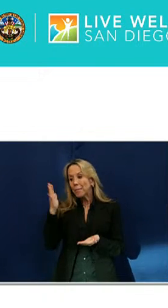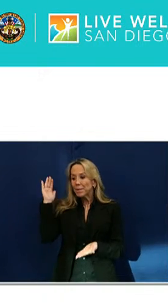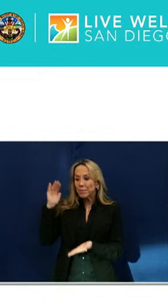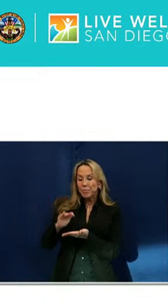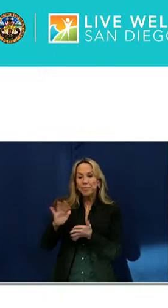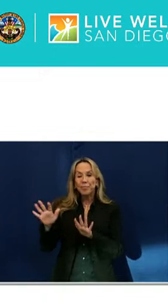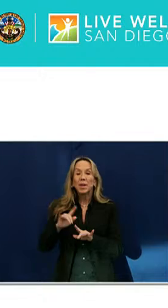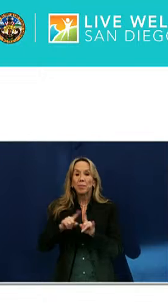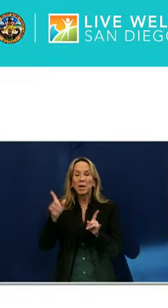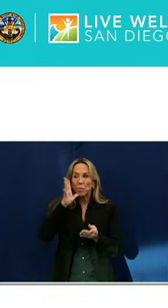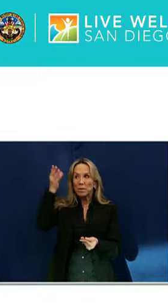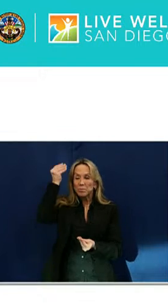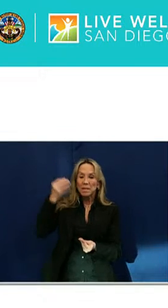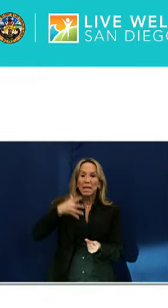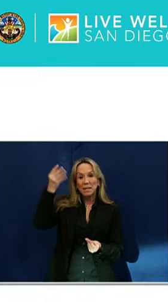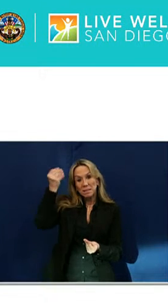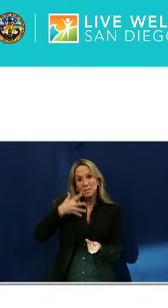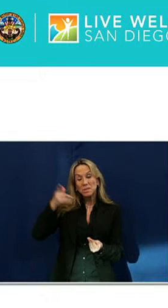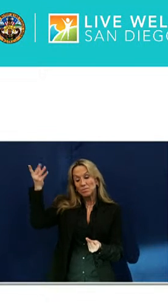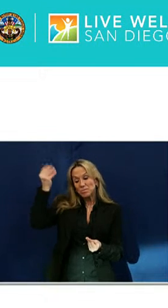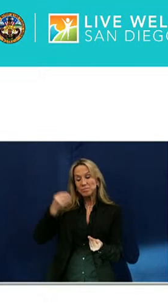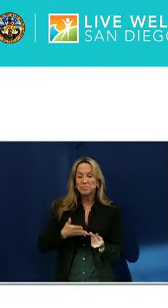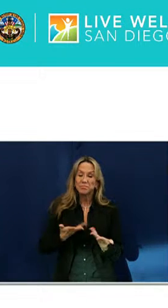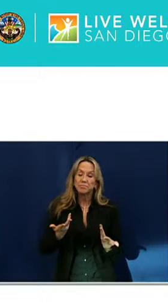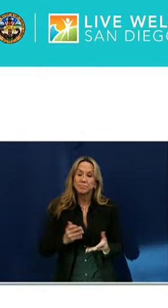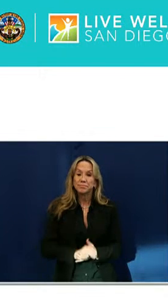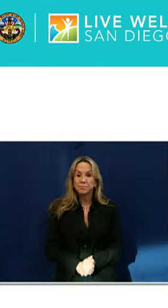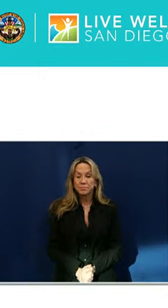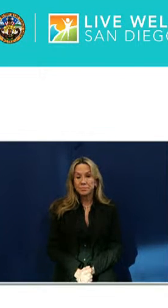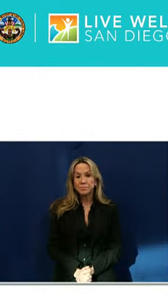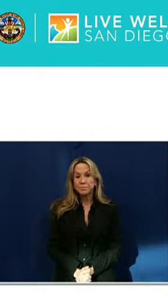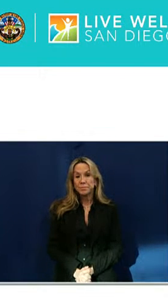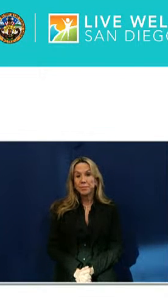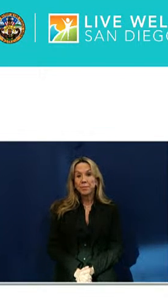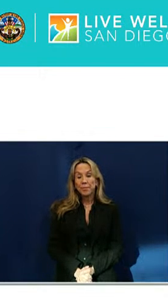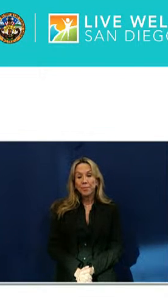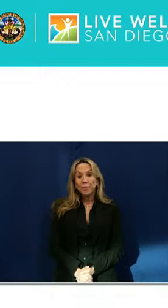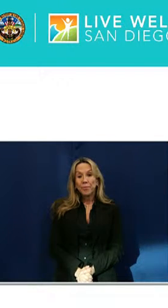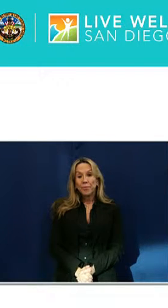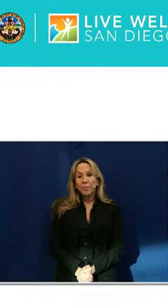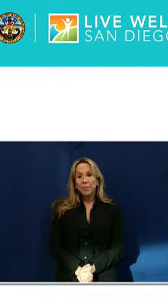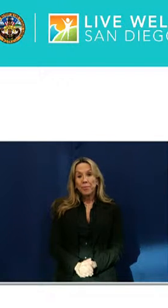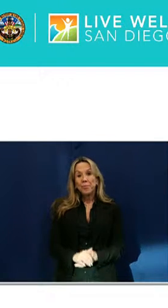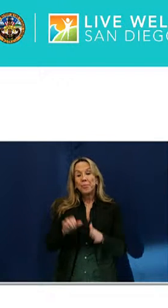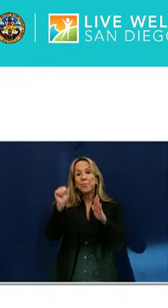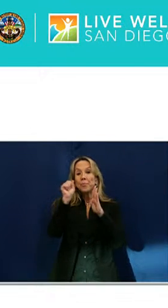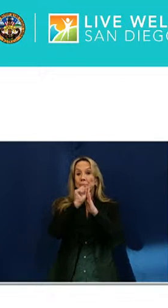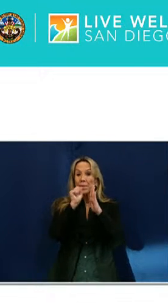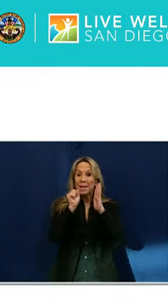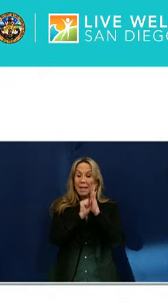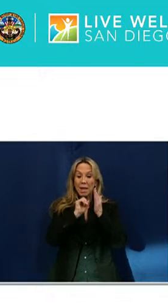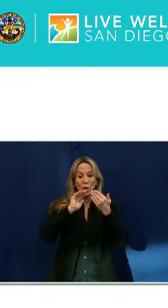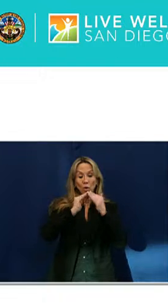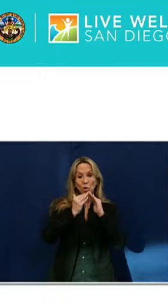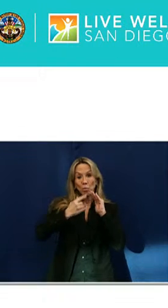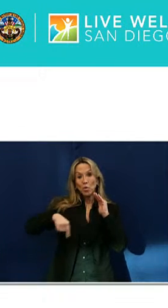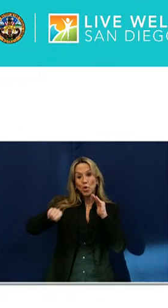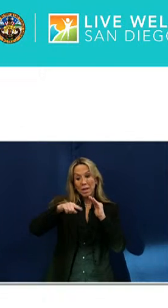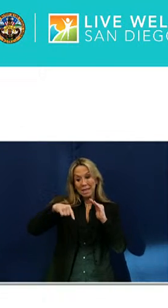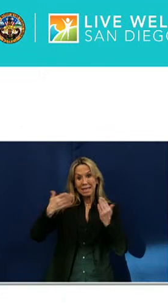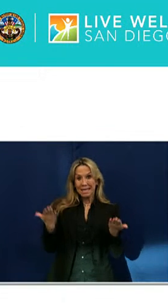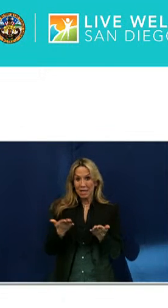but we will be informed by the state. Also, I would like to share that the State Community